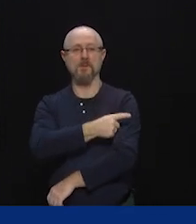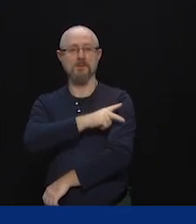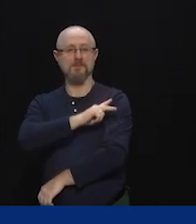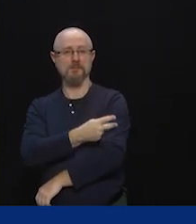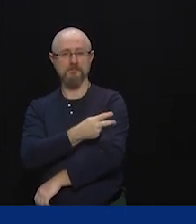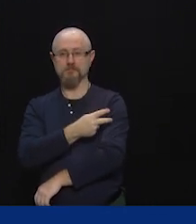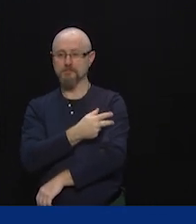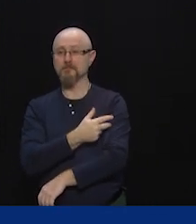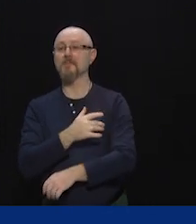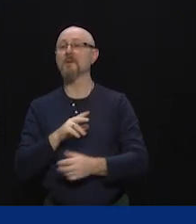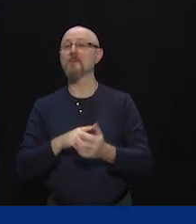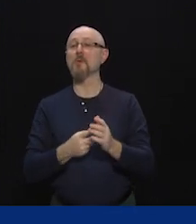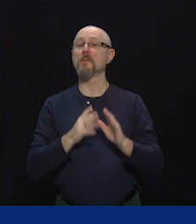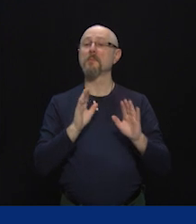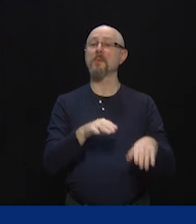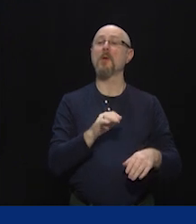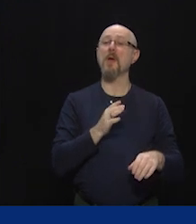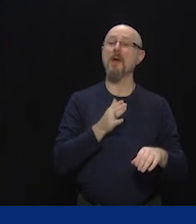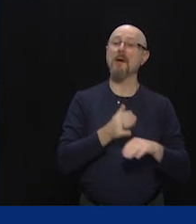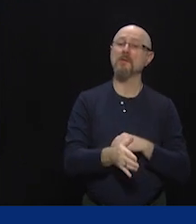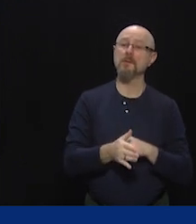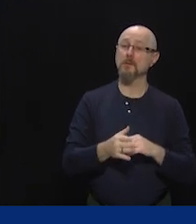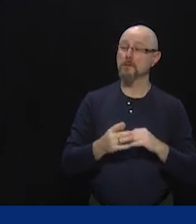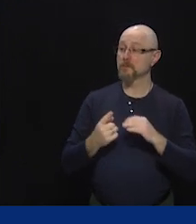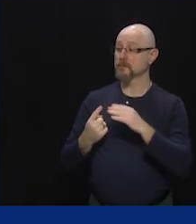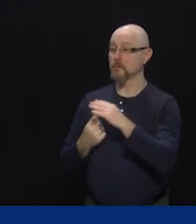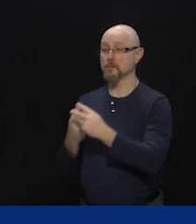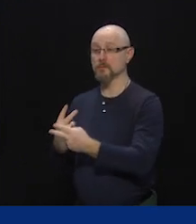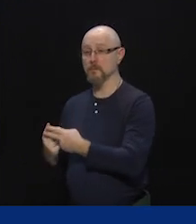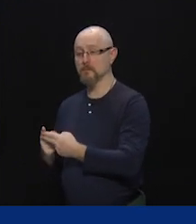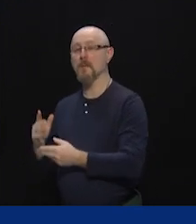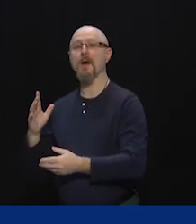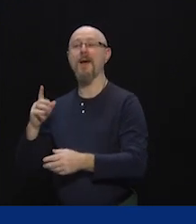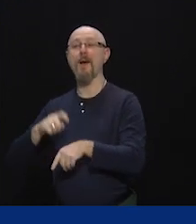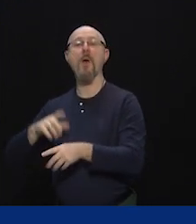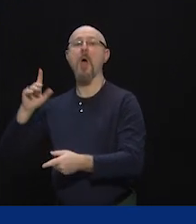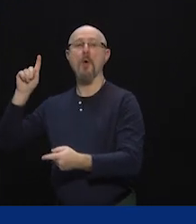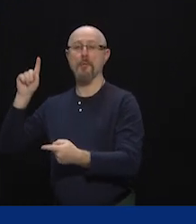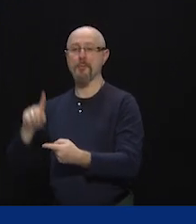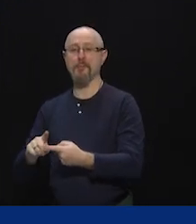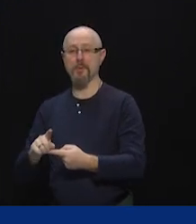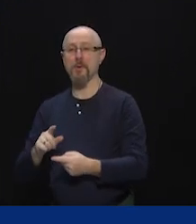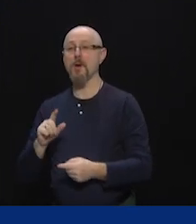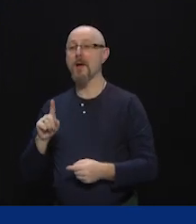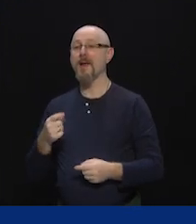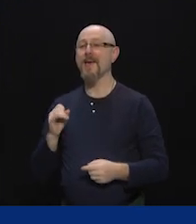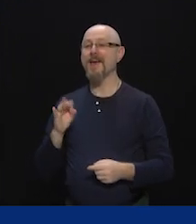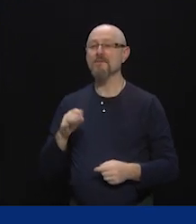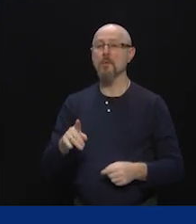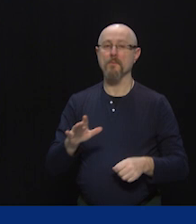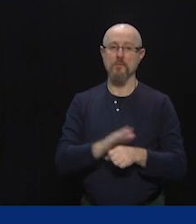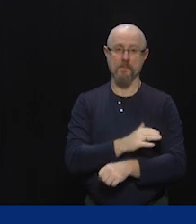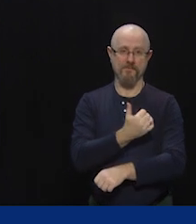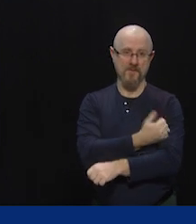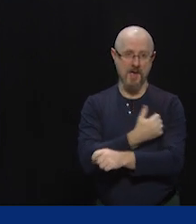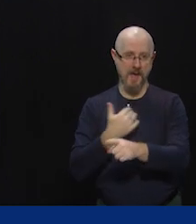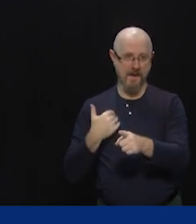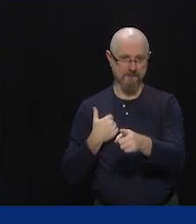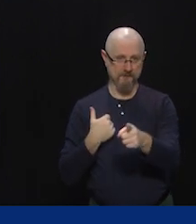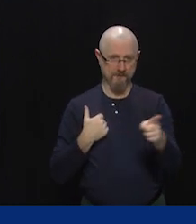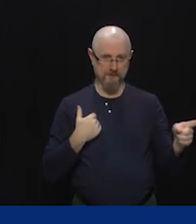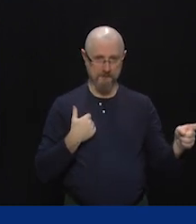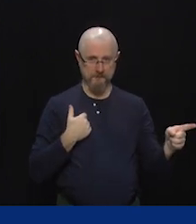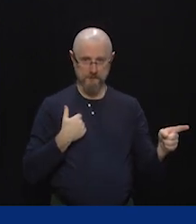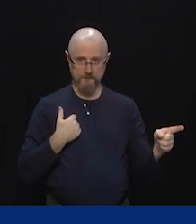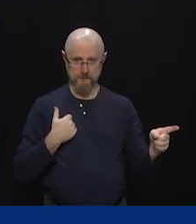to work after a shortened isolation is available only to people who've been fully vaccinated. Additionally, these